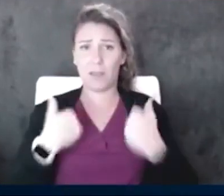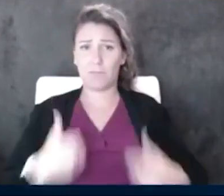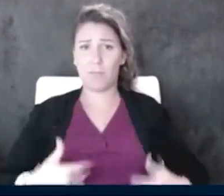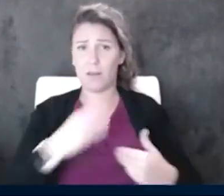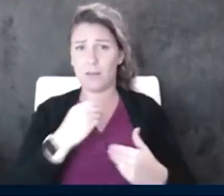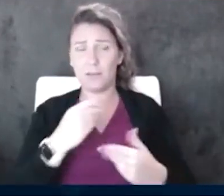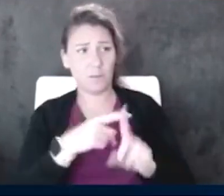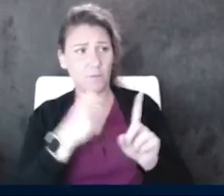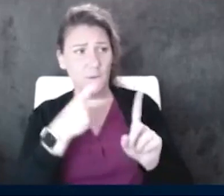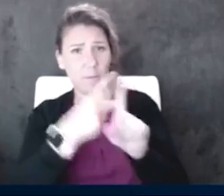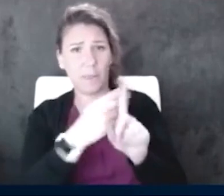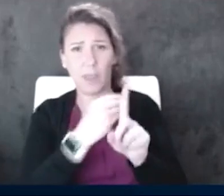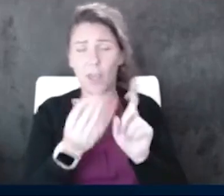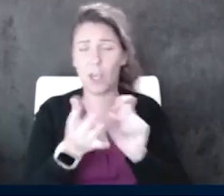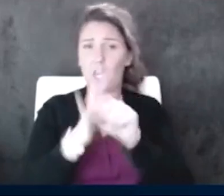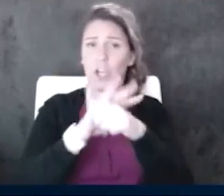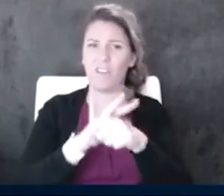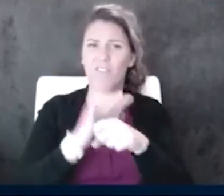of getting COVID again?